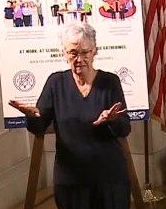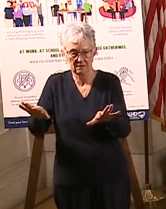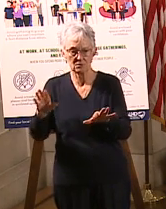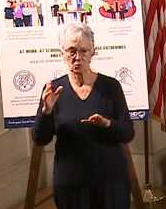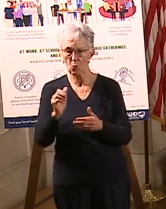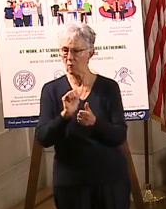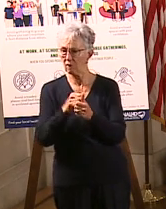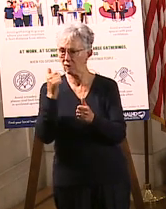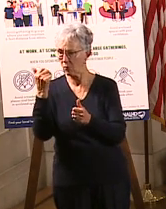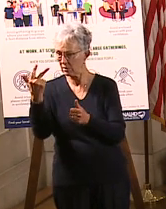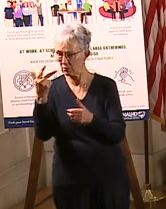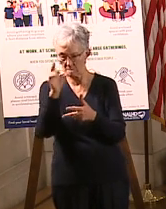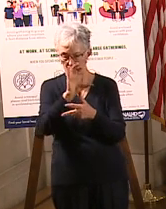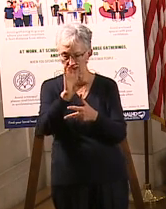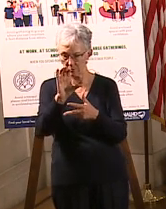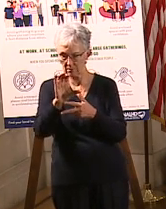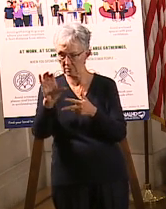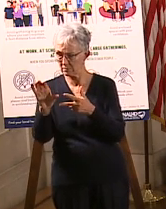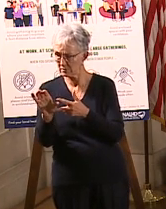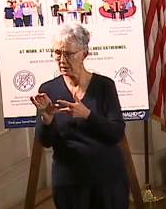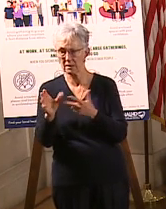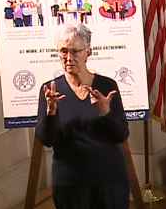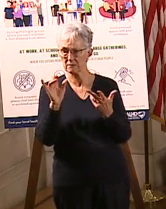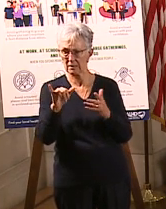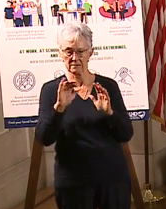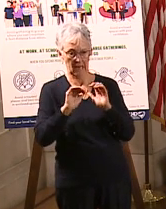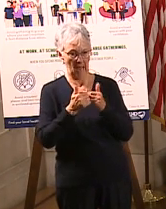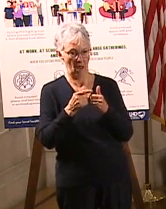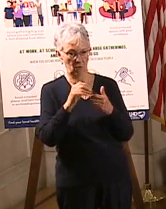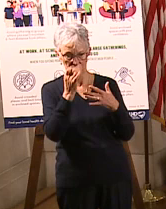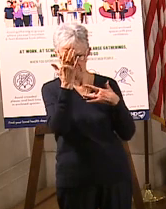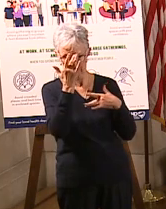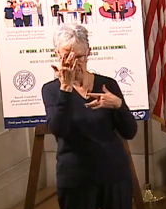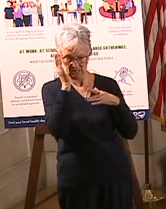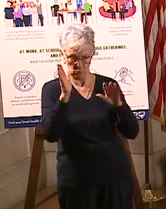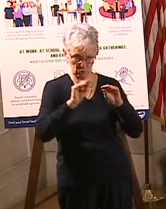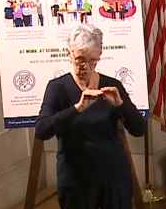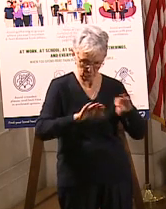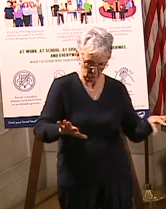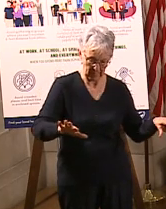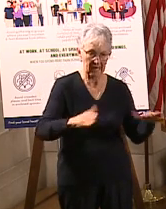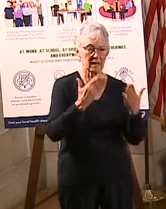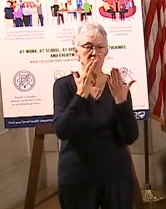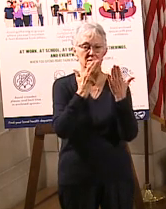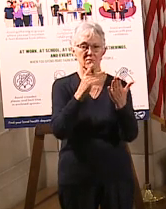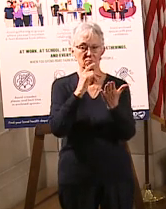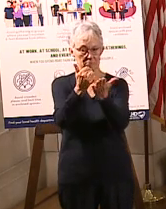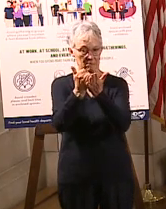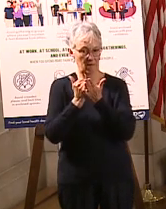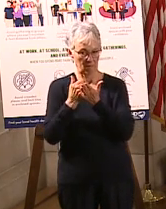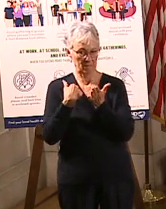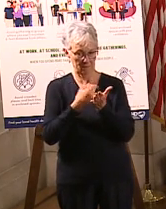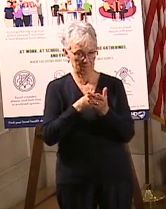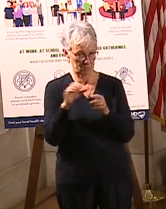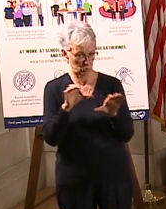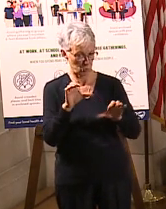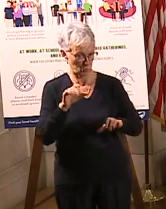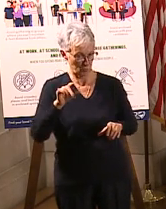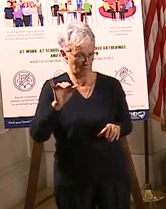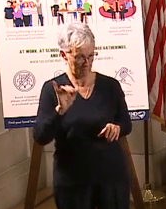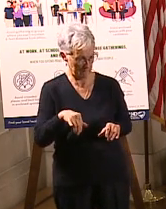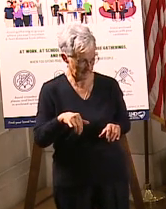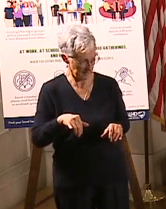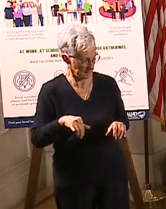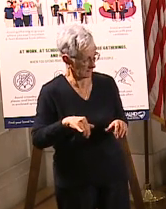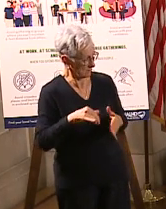contact. Virus spreads from one person to another, so please slow down the spread of the virus. Thank you for helping us be able to do this. We want to continue to make sure